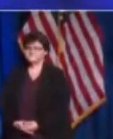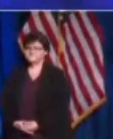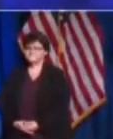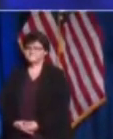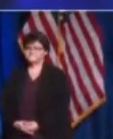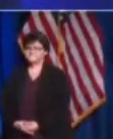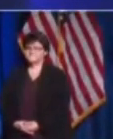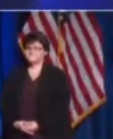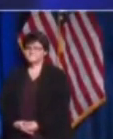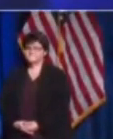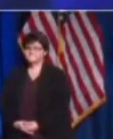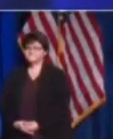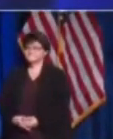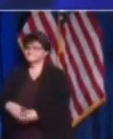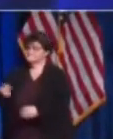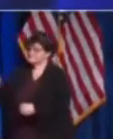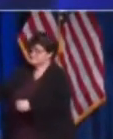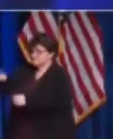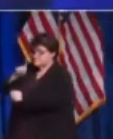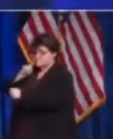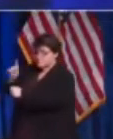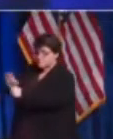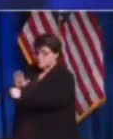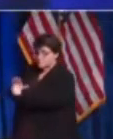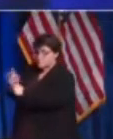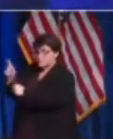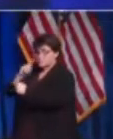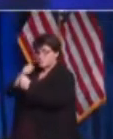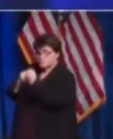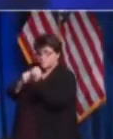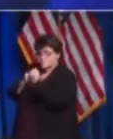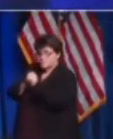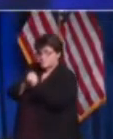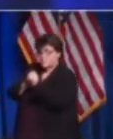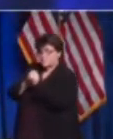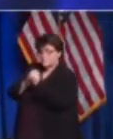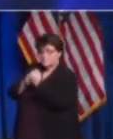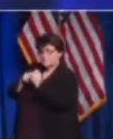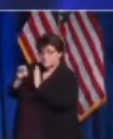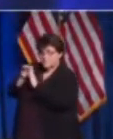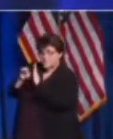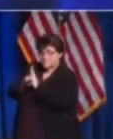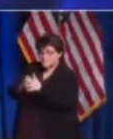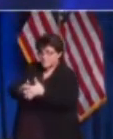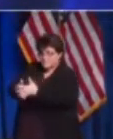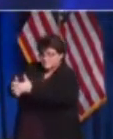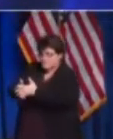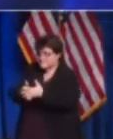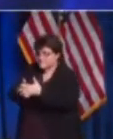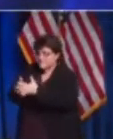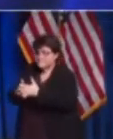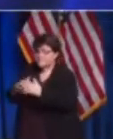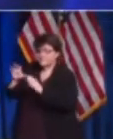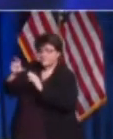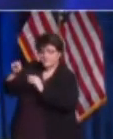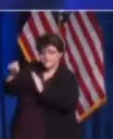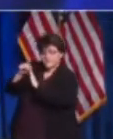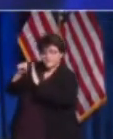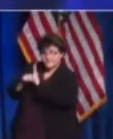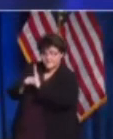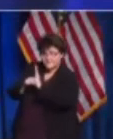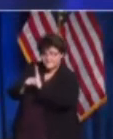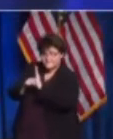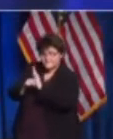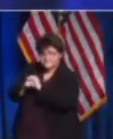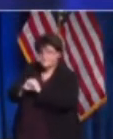Do you solemnly swear that you will support the Constitution of the United States and the Constitution of the State of Connecticut, so